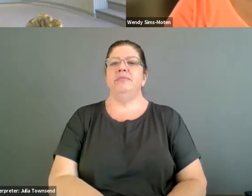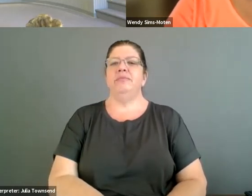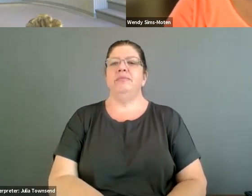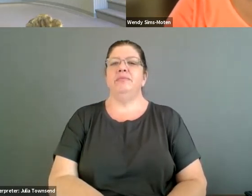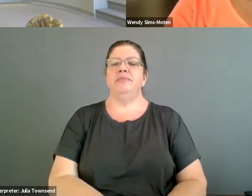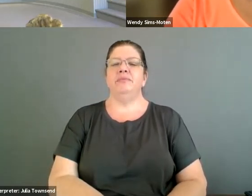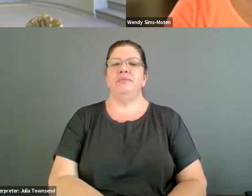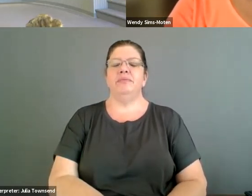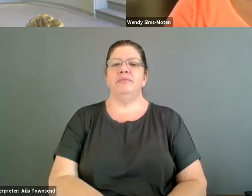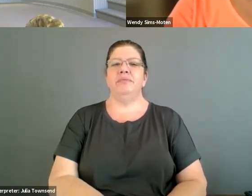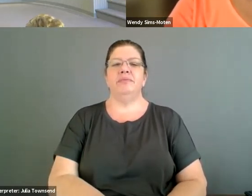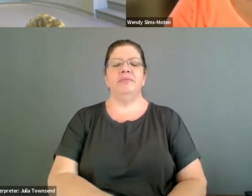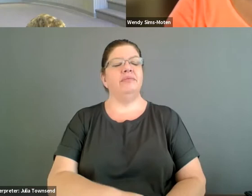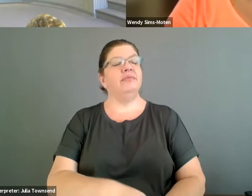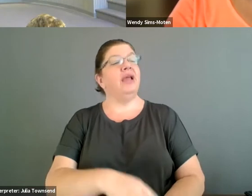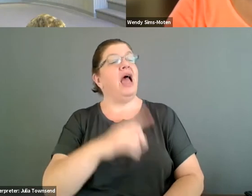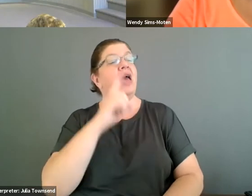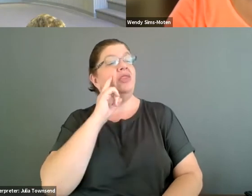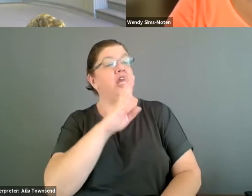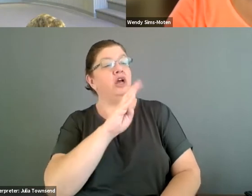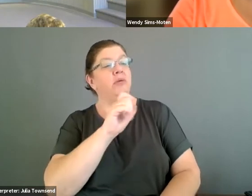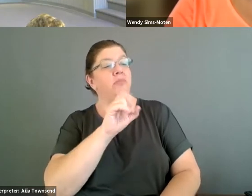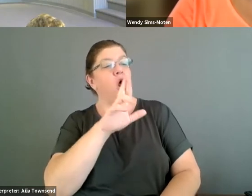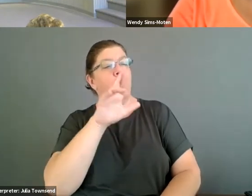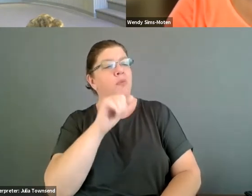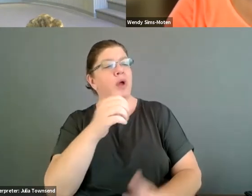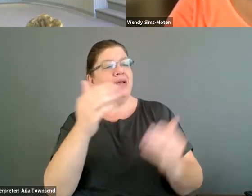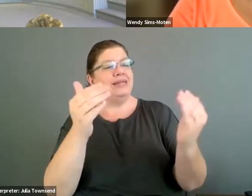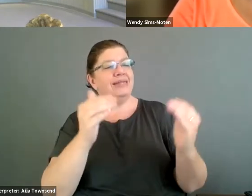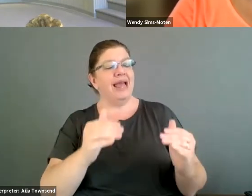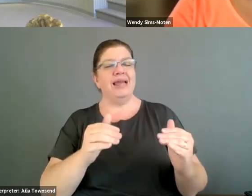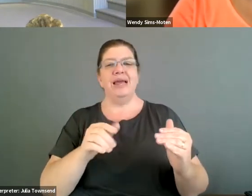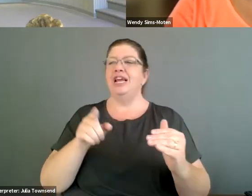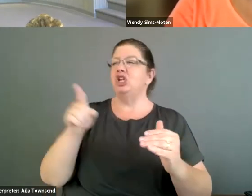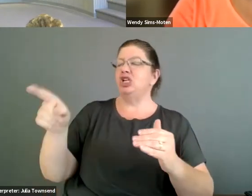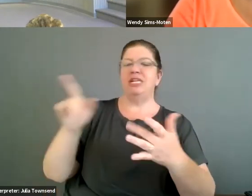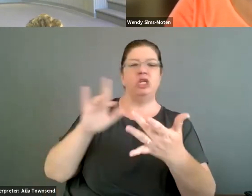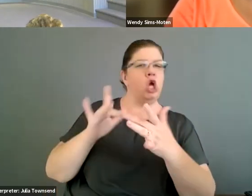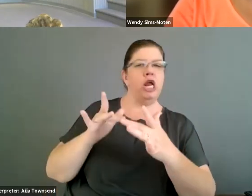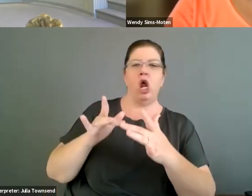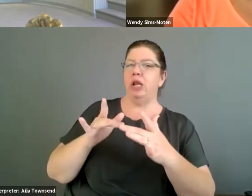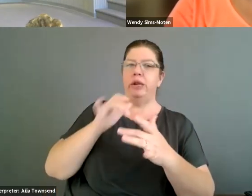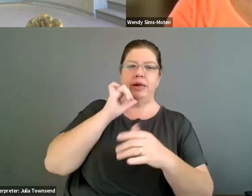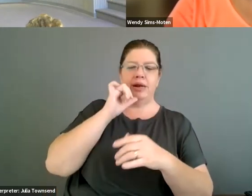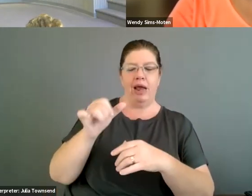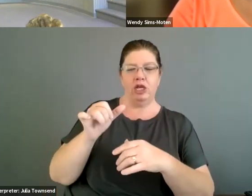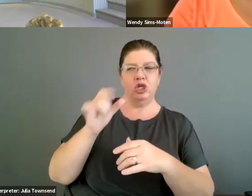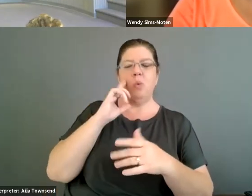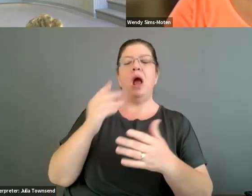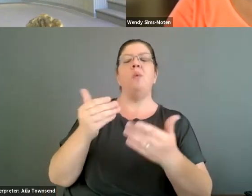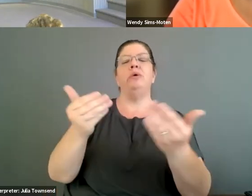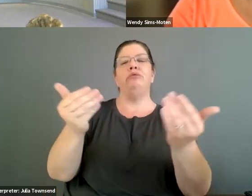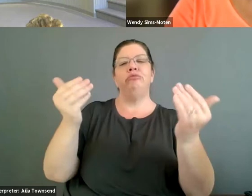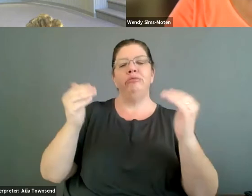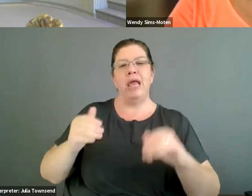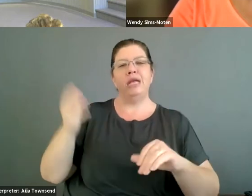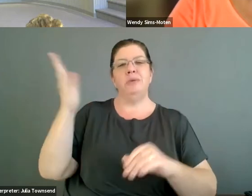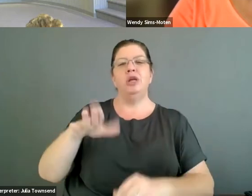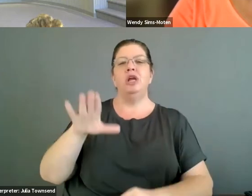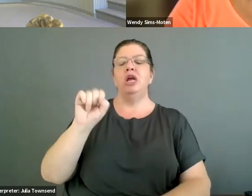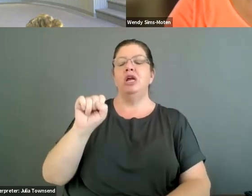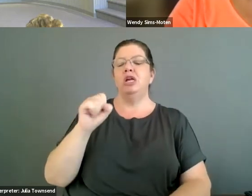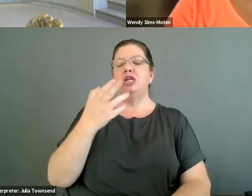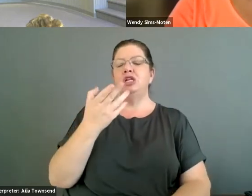I think it's Barbara next. She is not online, so okay. Our next speaker will be Sheridan